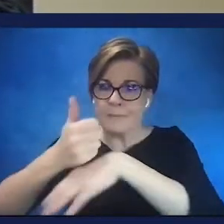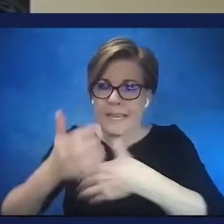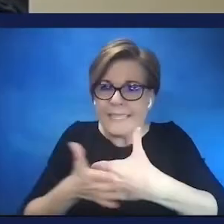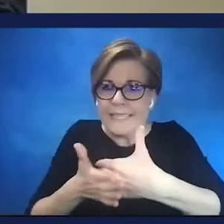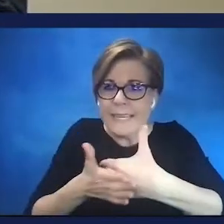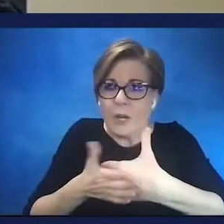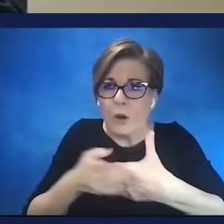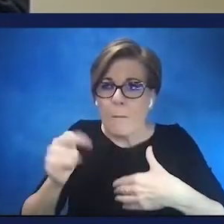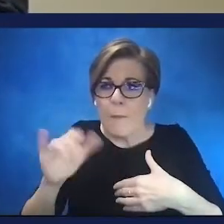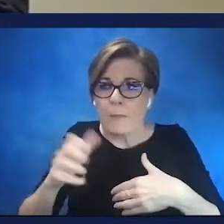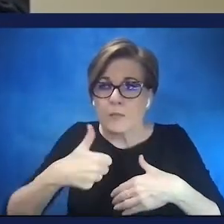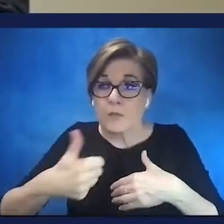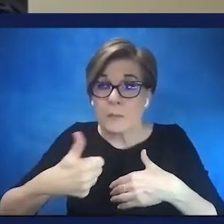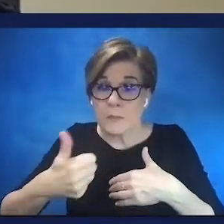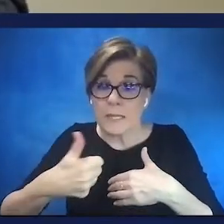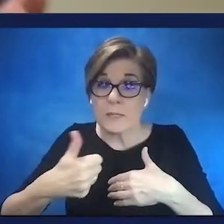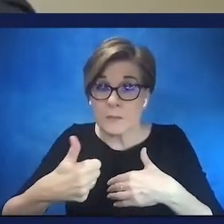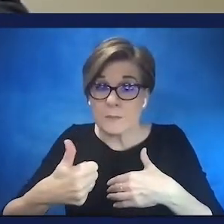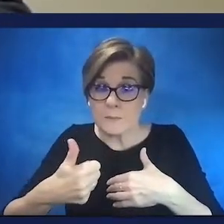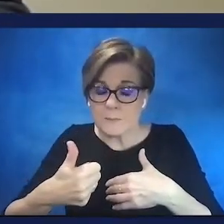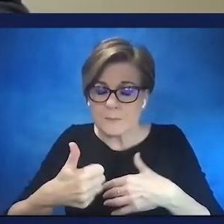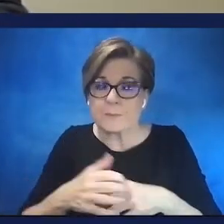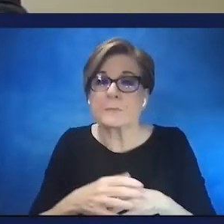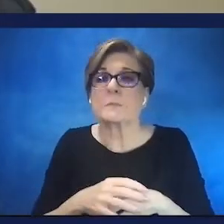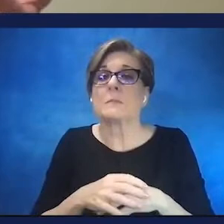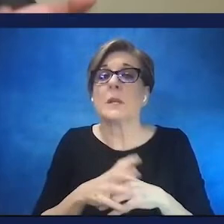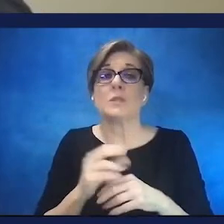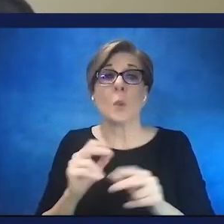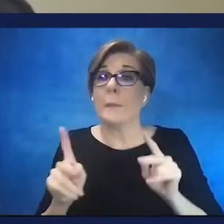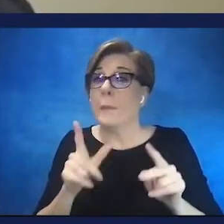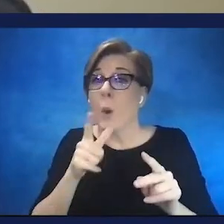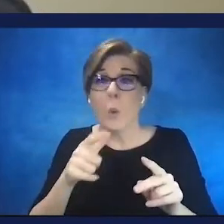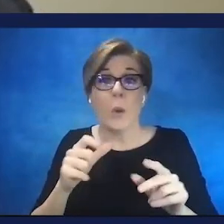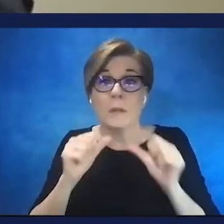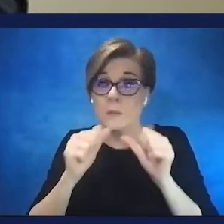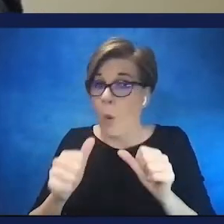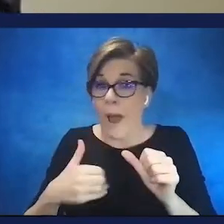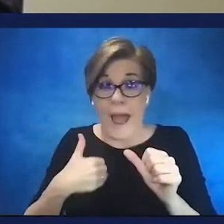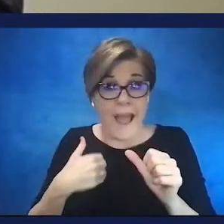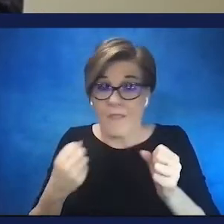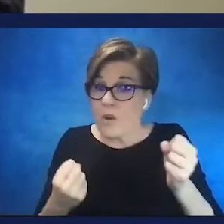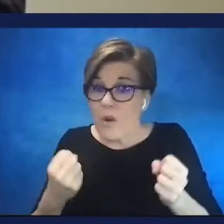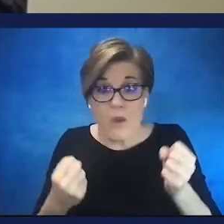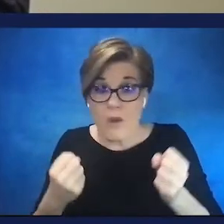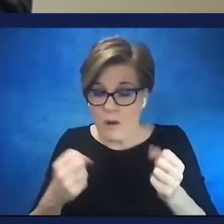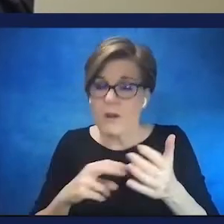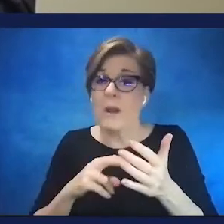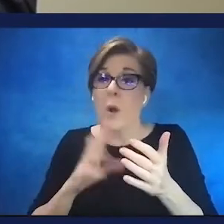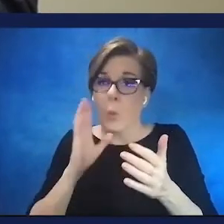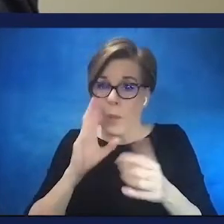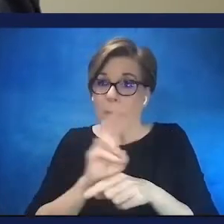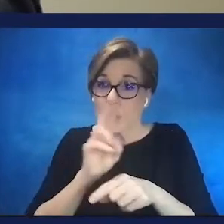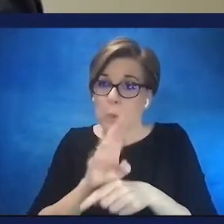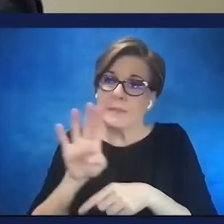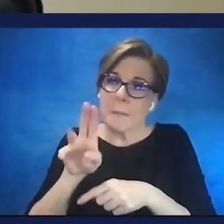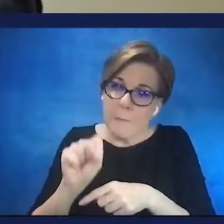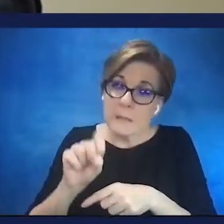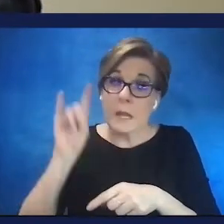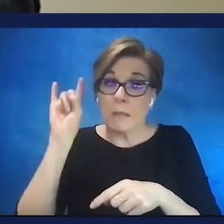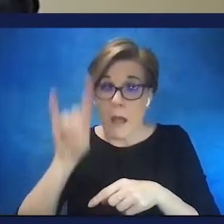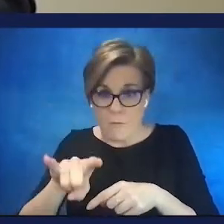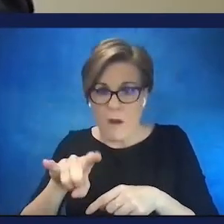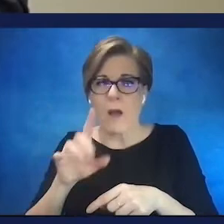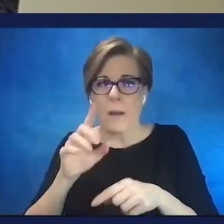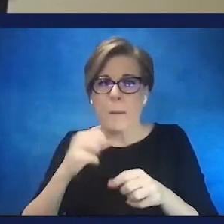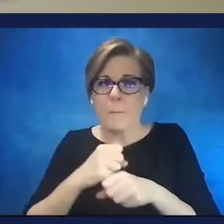have voting locations close to public transportation to serve those voters if they don't have a vehicle of their own to be able to